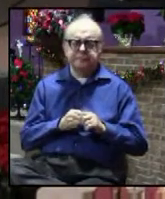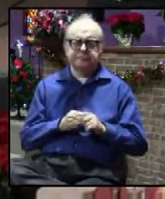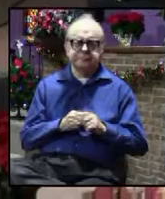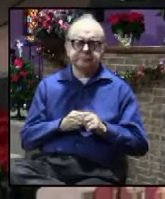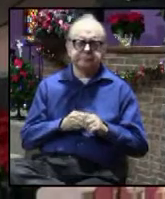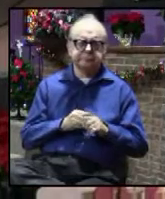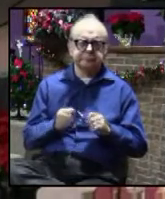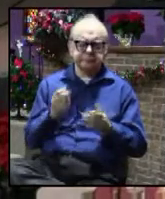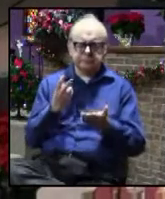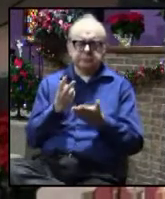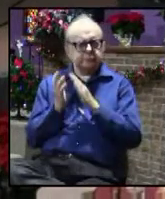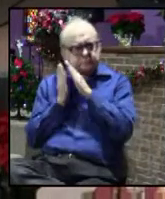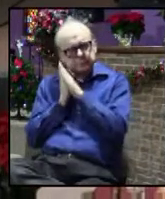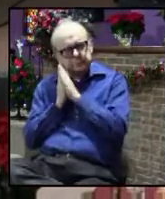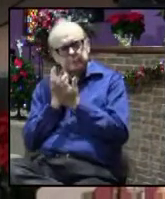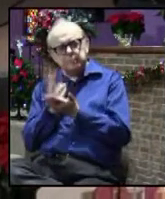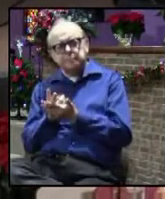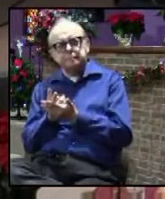And you lay there